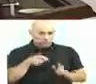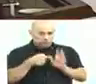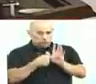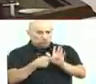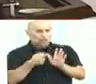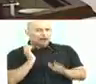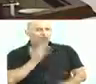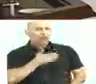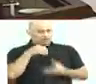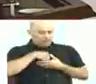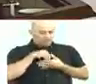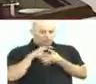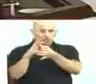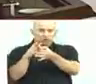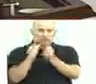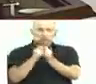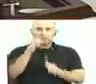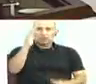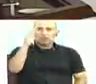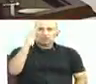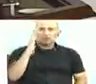relationship with God.